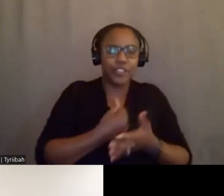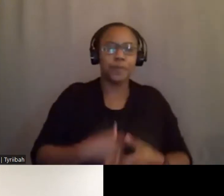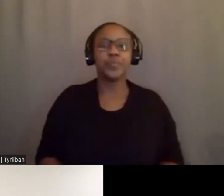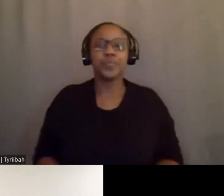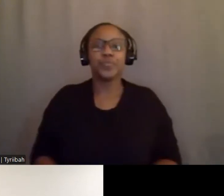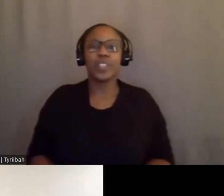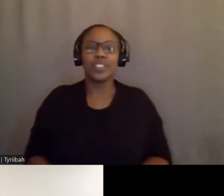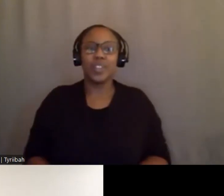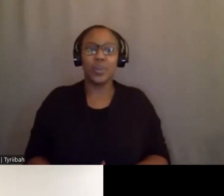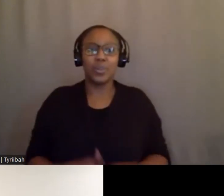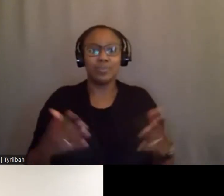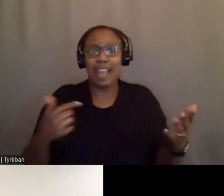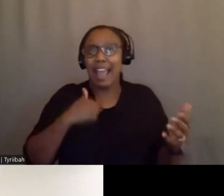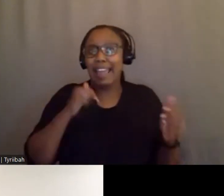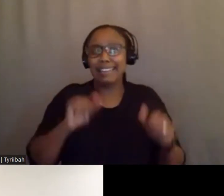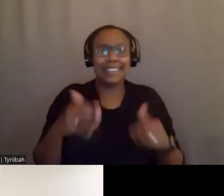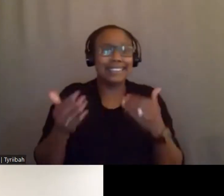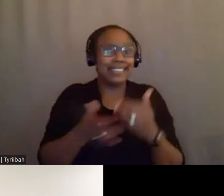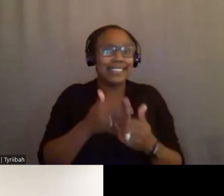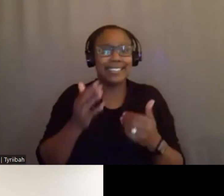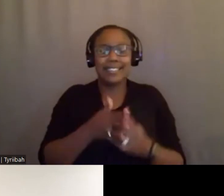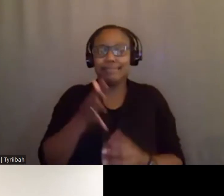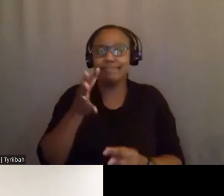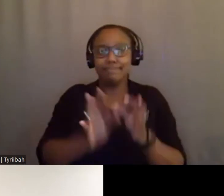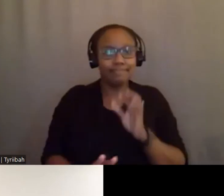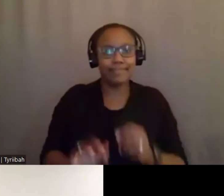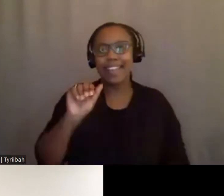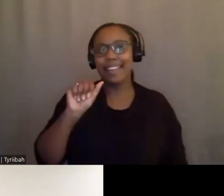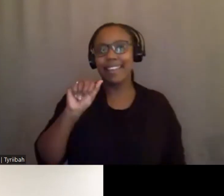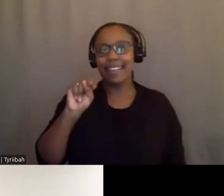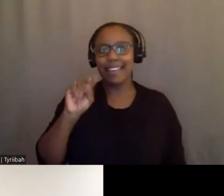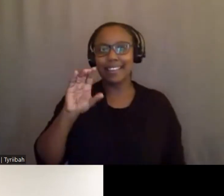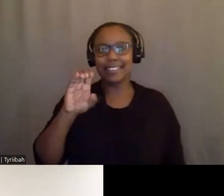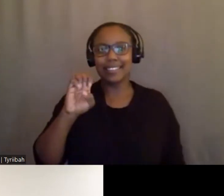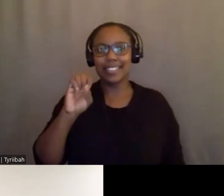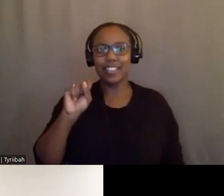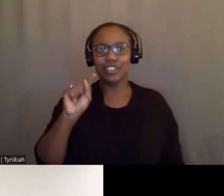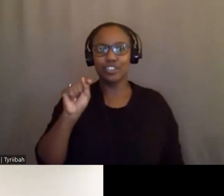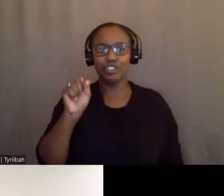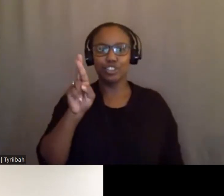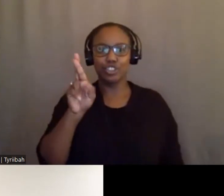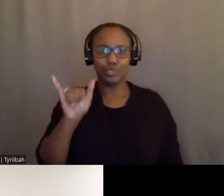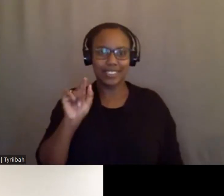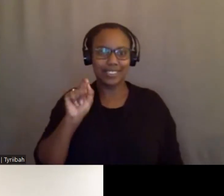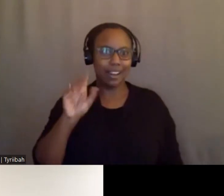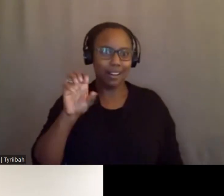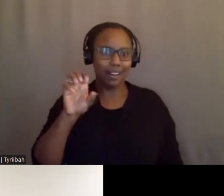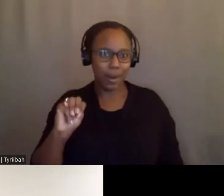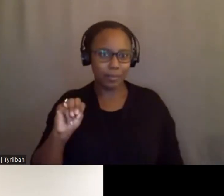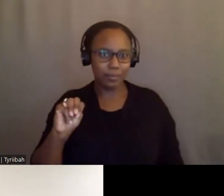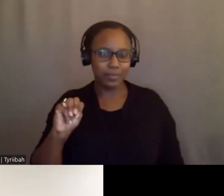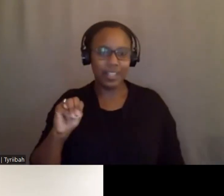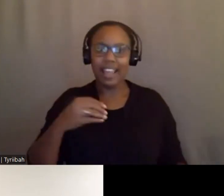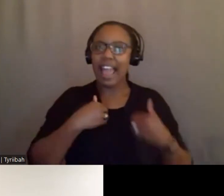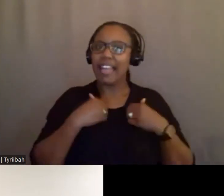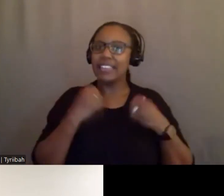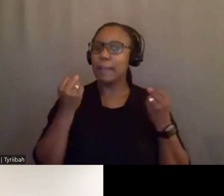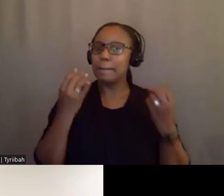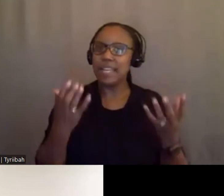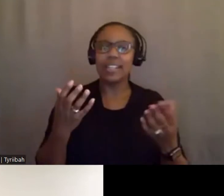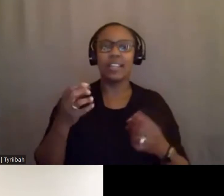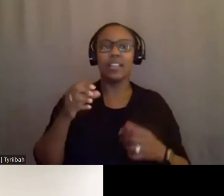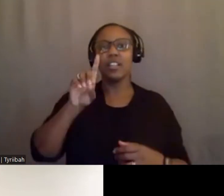use ancestry.com, which now has all of these Dawes testimonies, all of the